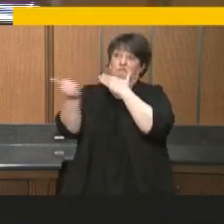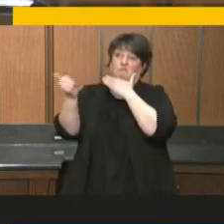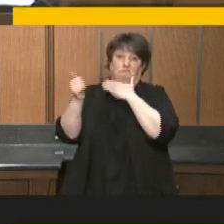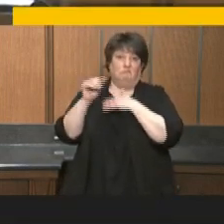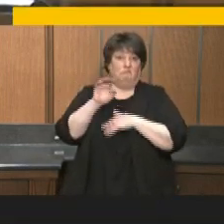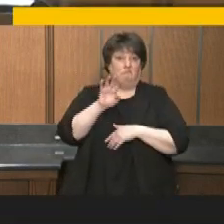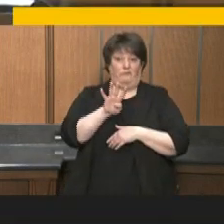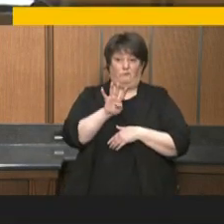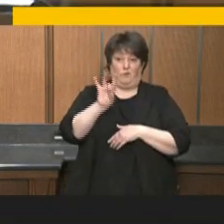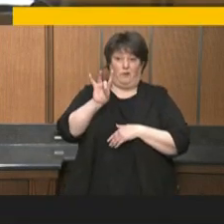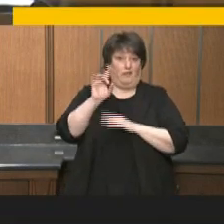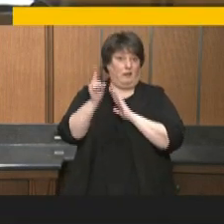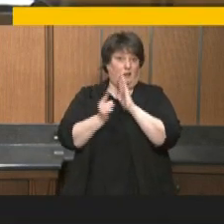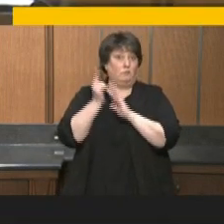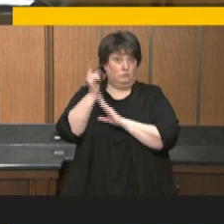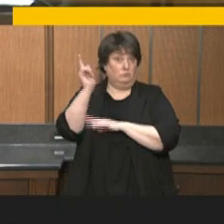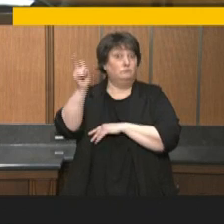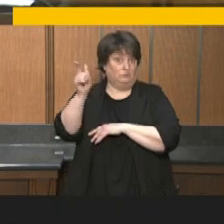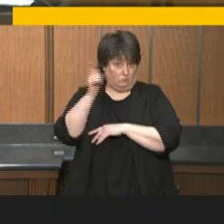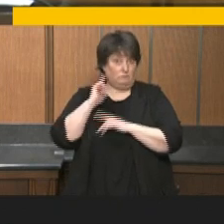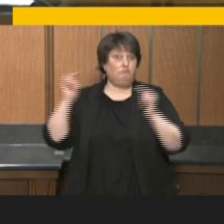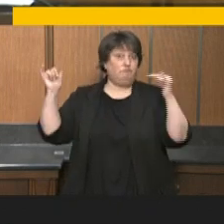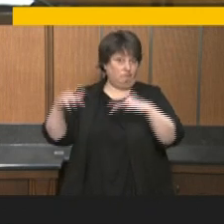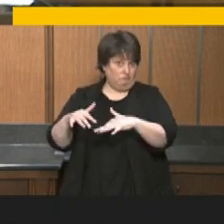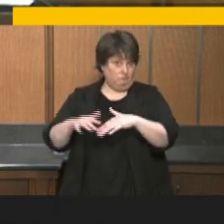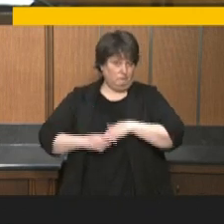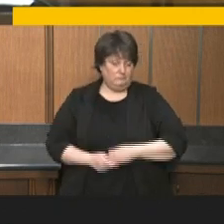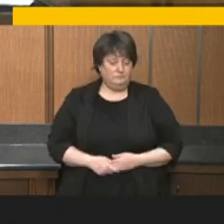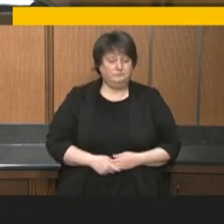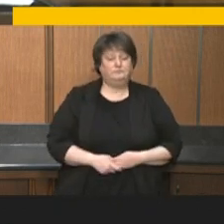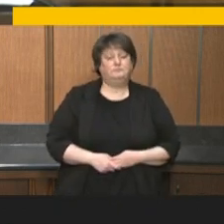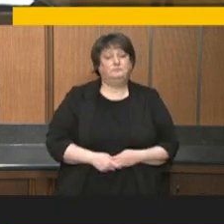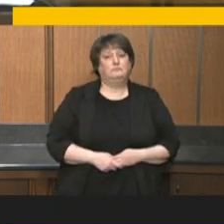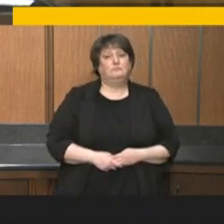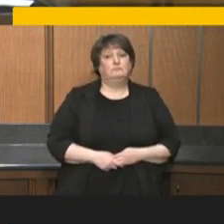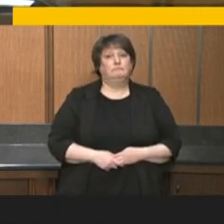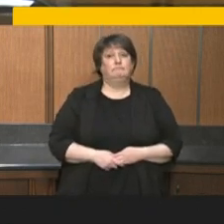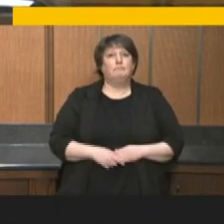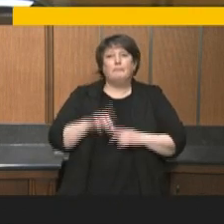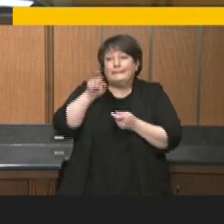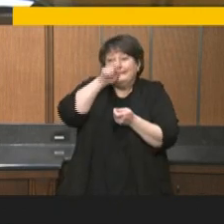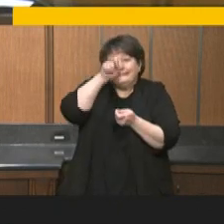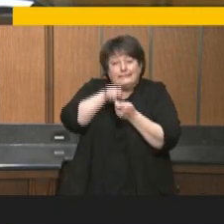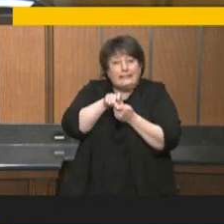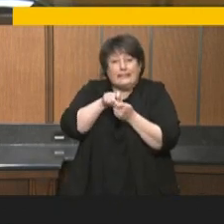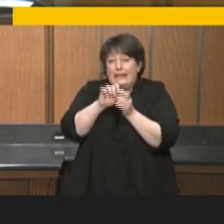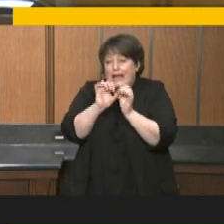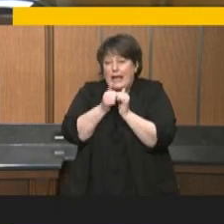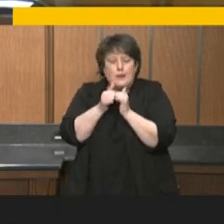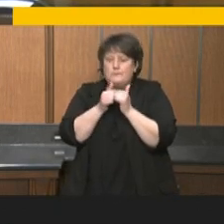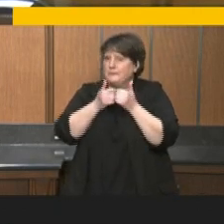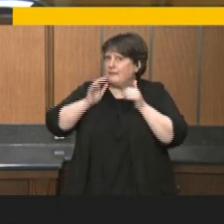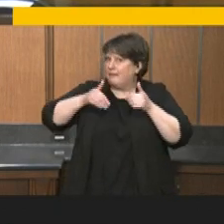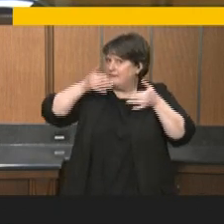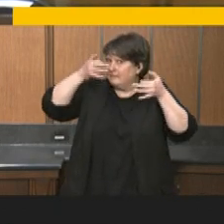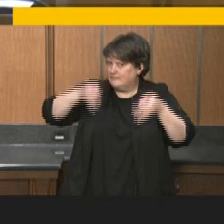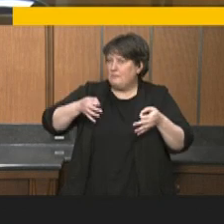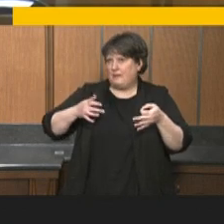hours later. While the details have not been decided yet, my sense is that it could